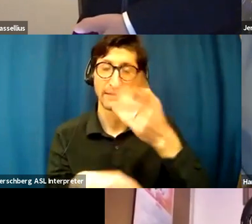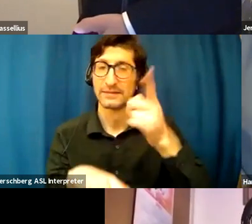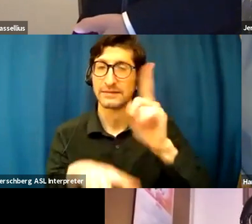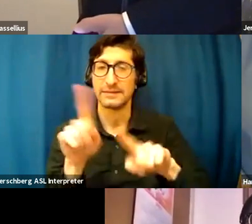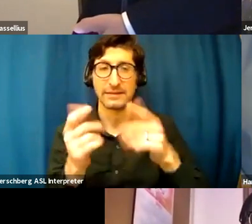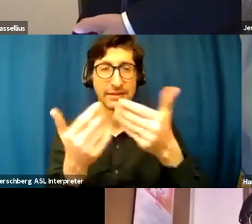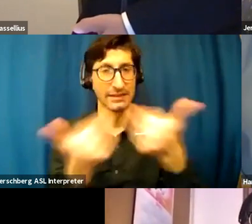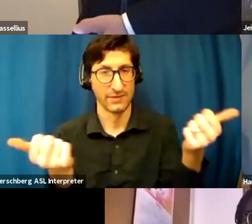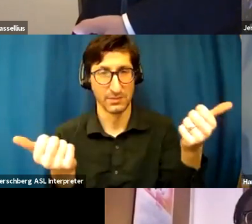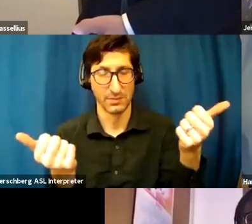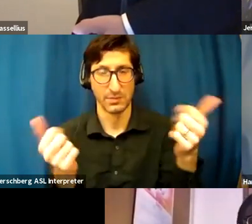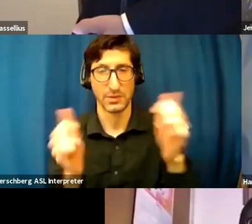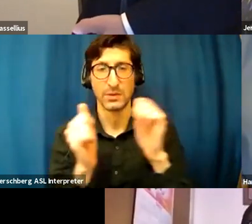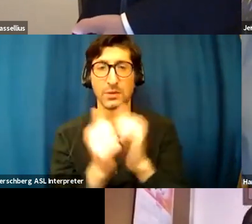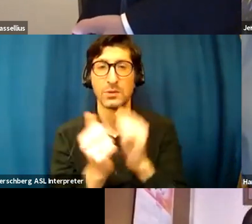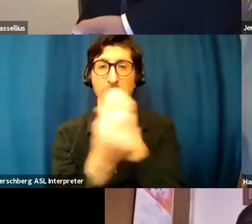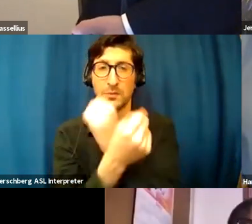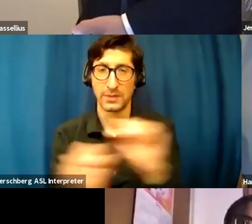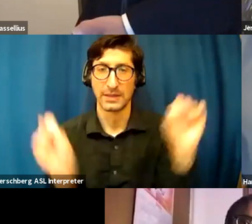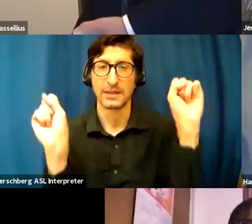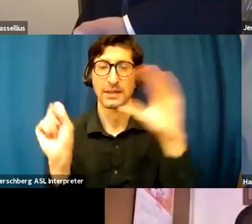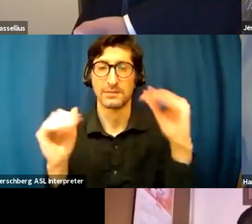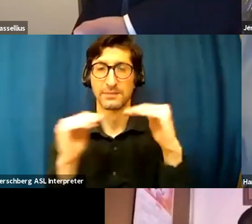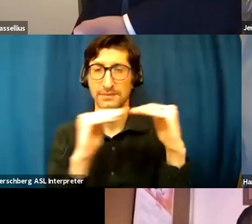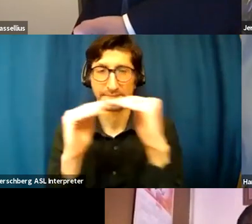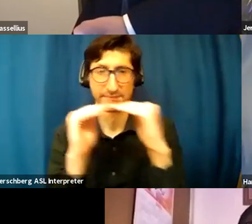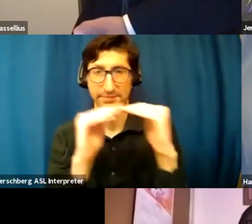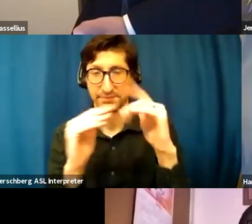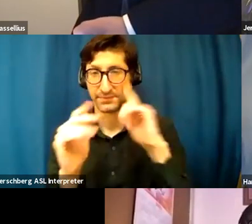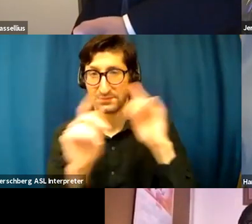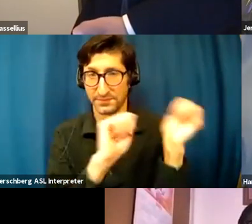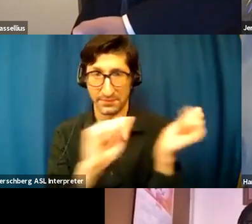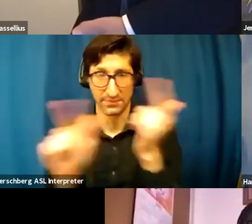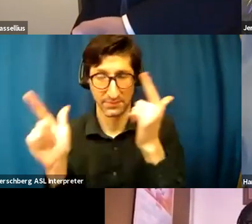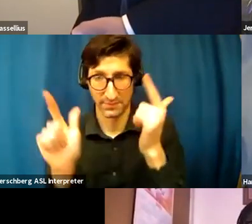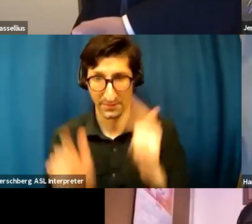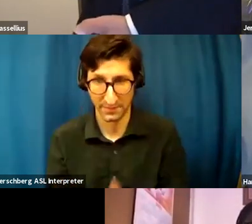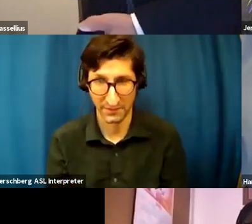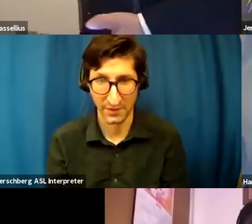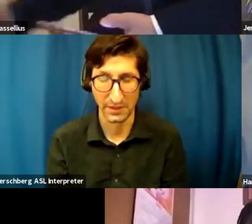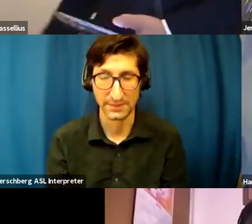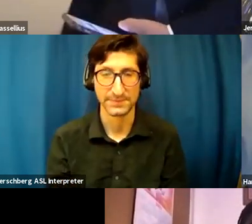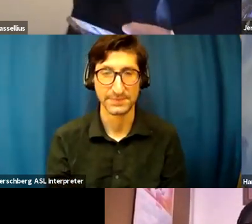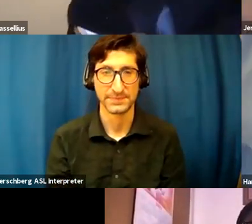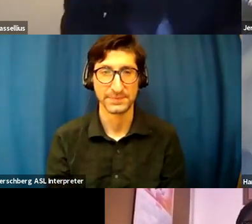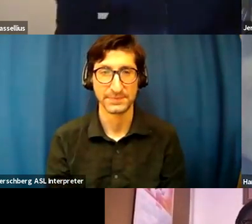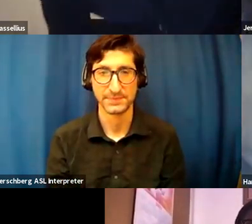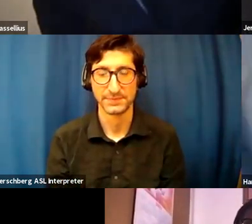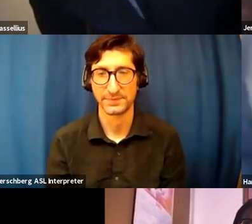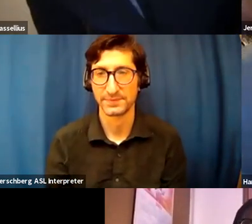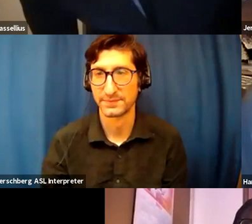God, indivisible, with liberty and justice for all.